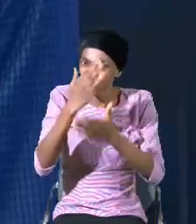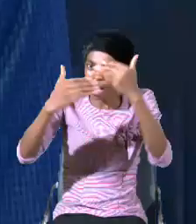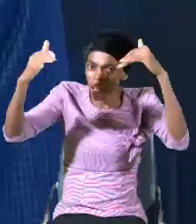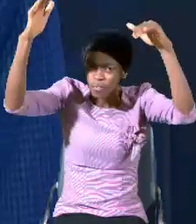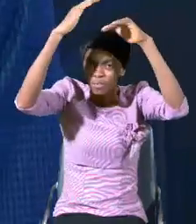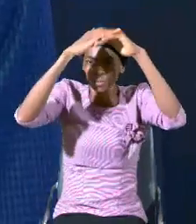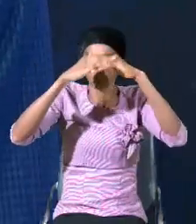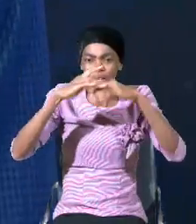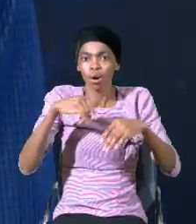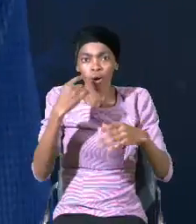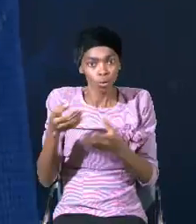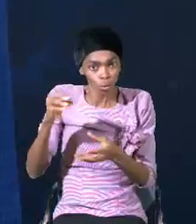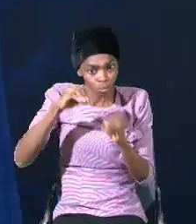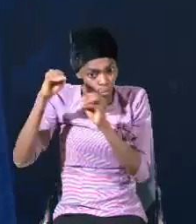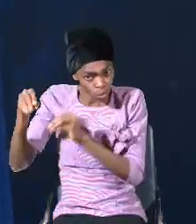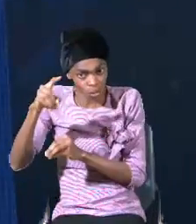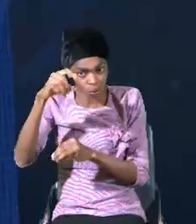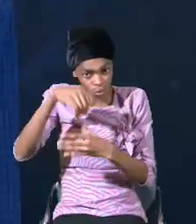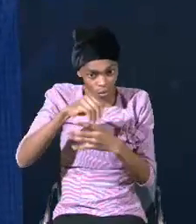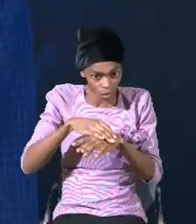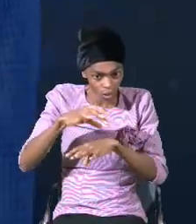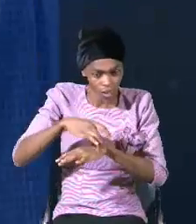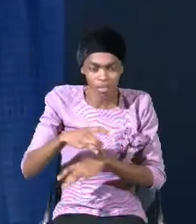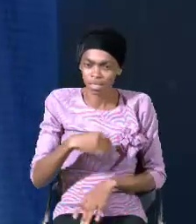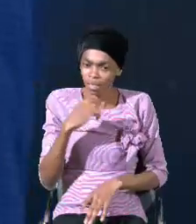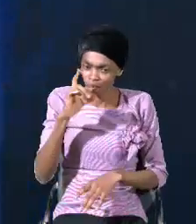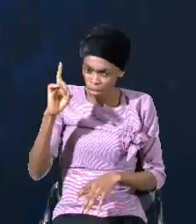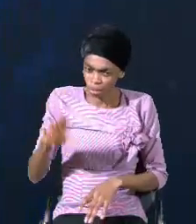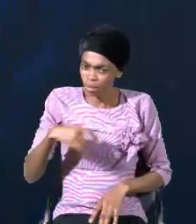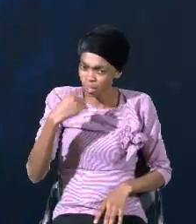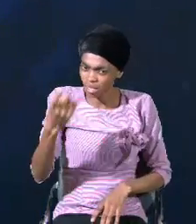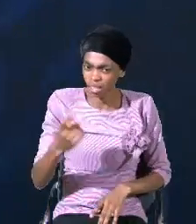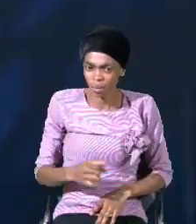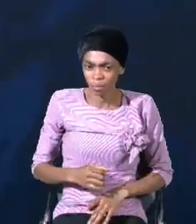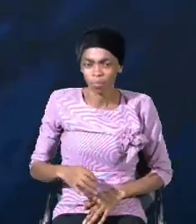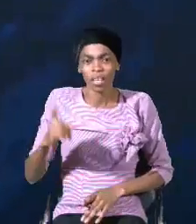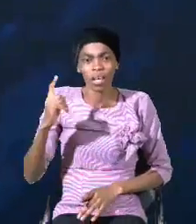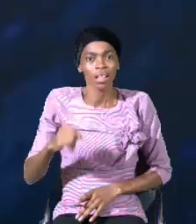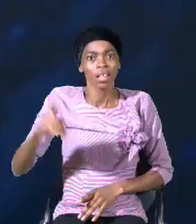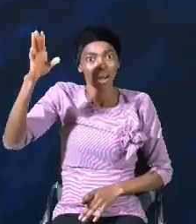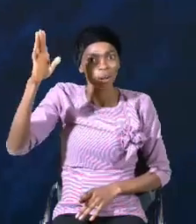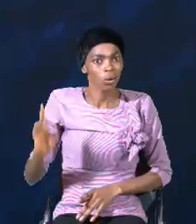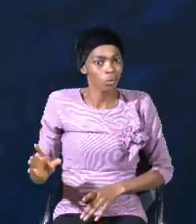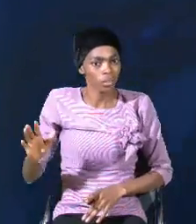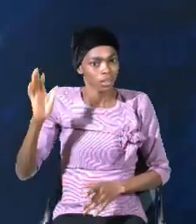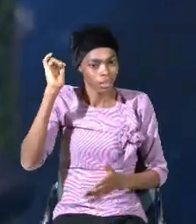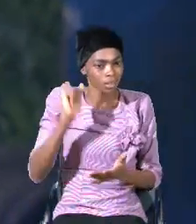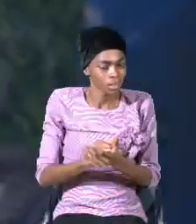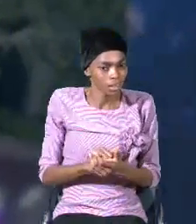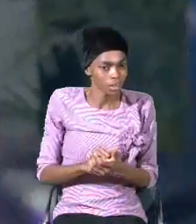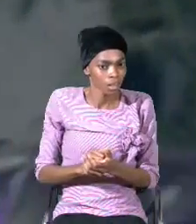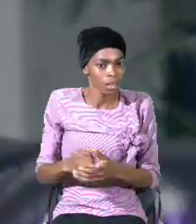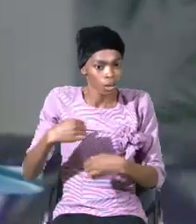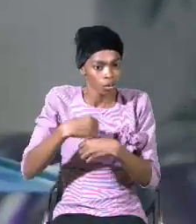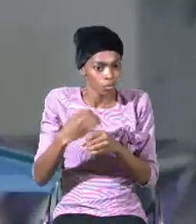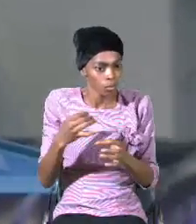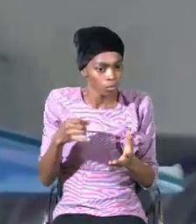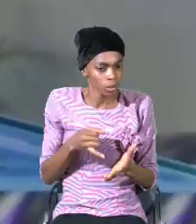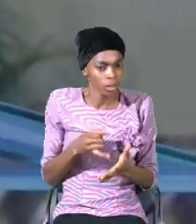put him on earth, but God said, the God that prospered him, but God said, the God